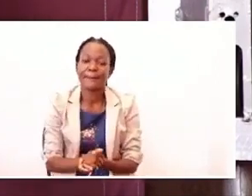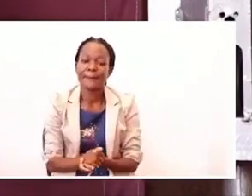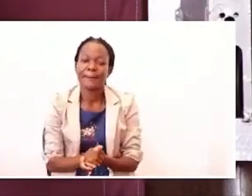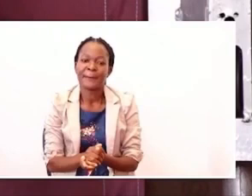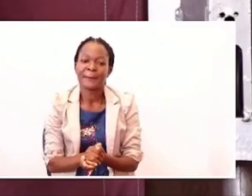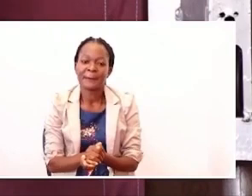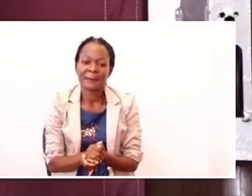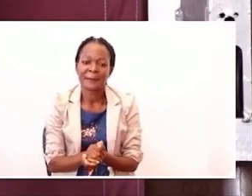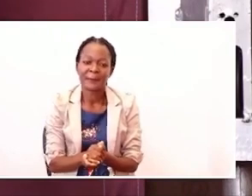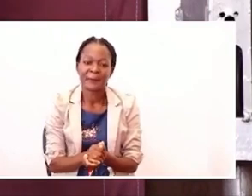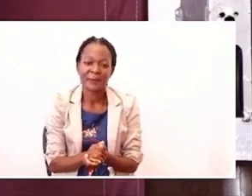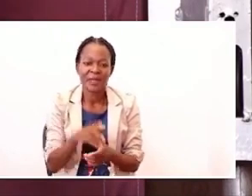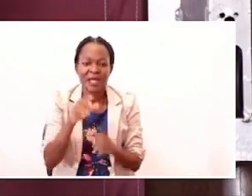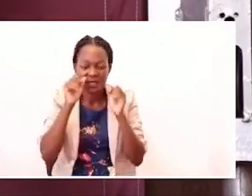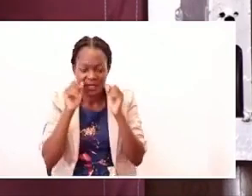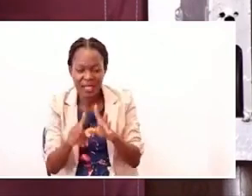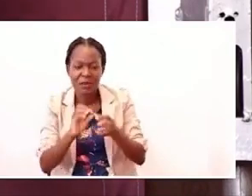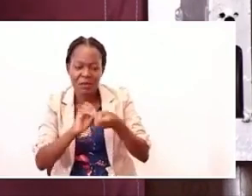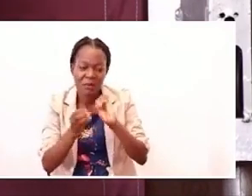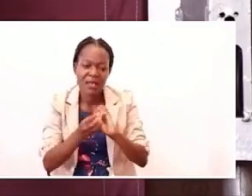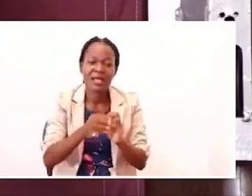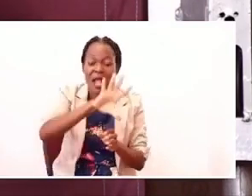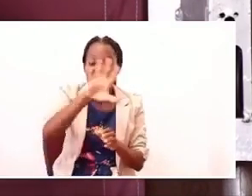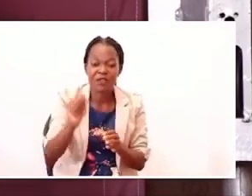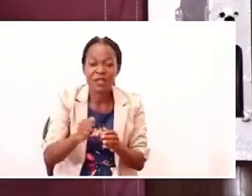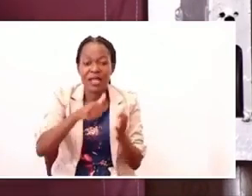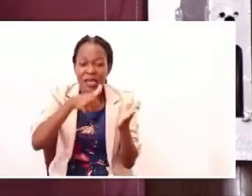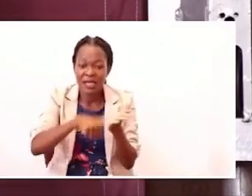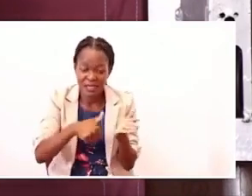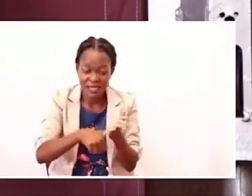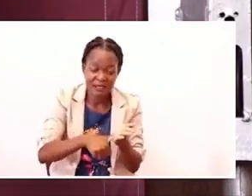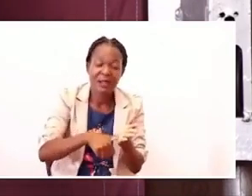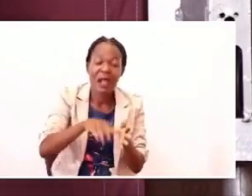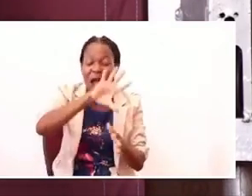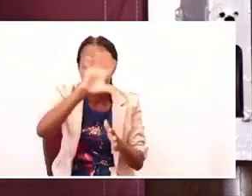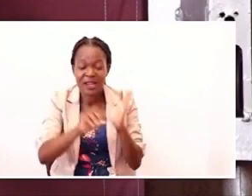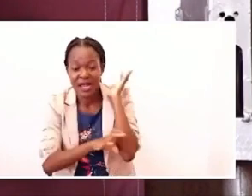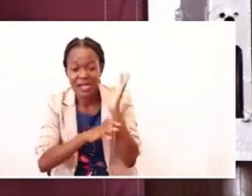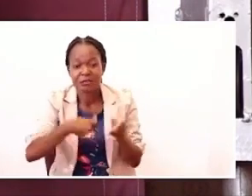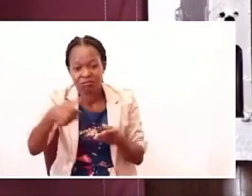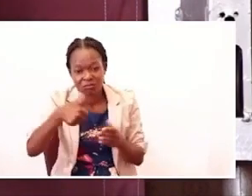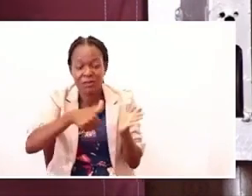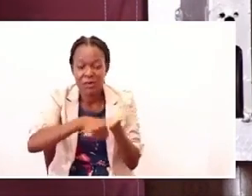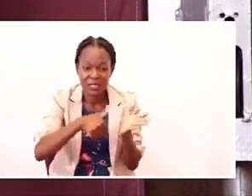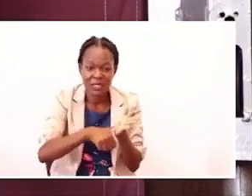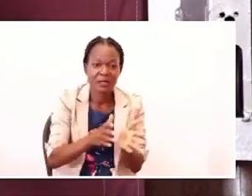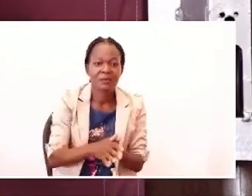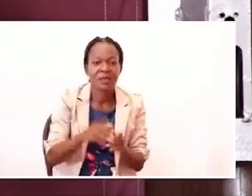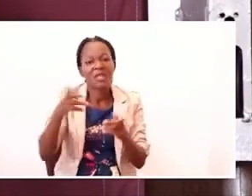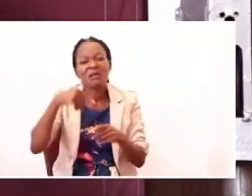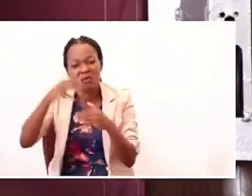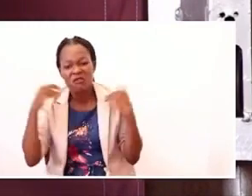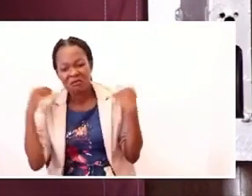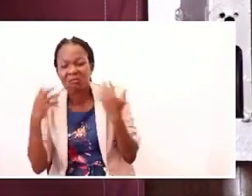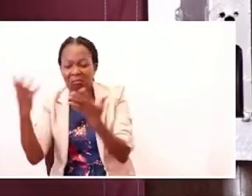and therefore started making African countries repay their debt by giving them loans that would allow them to repay those